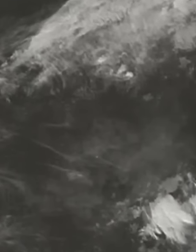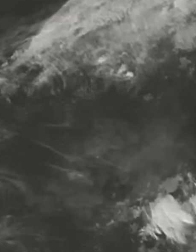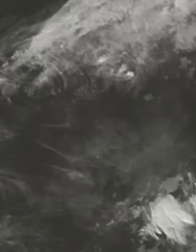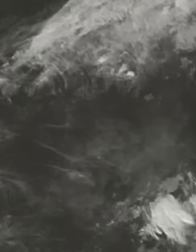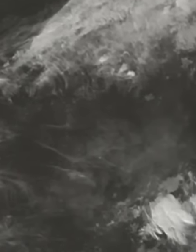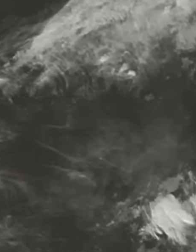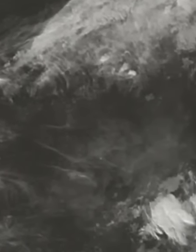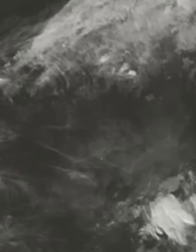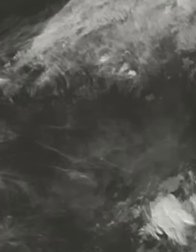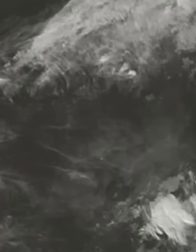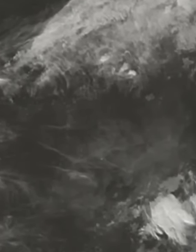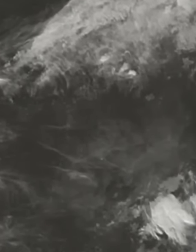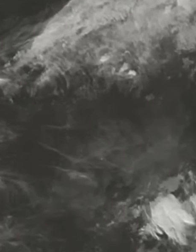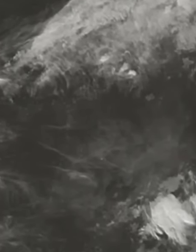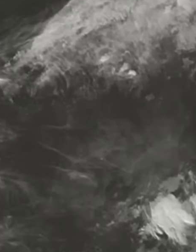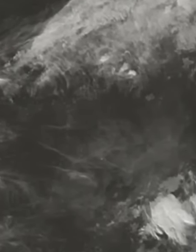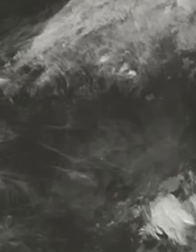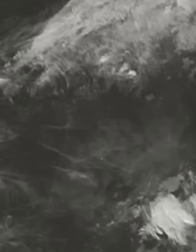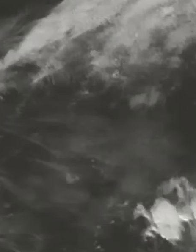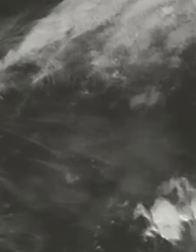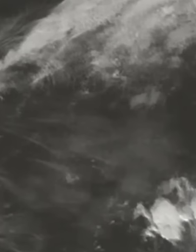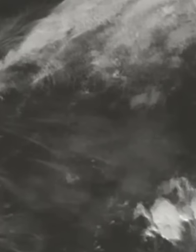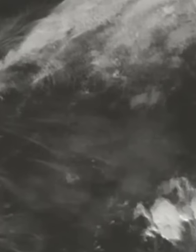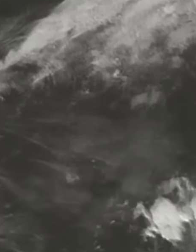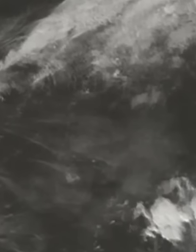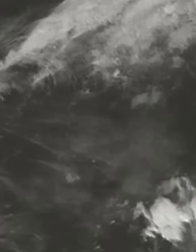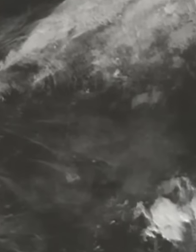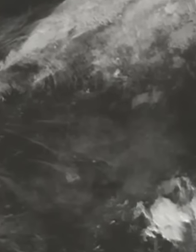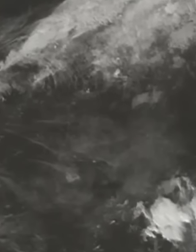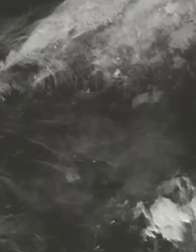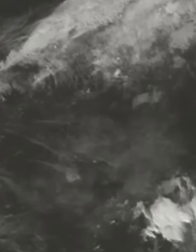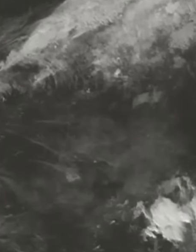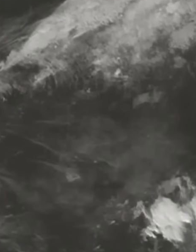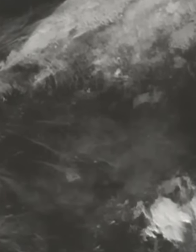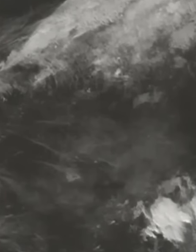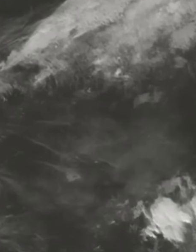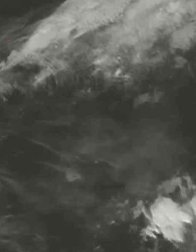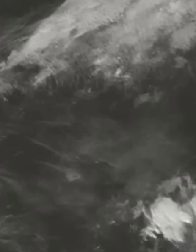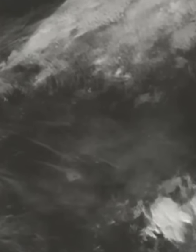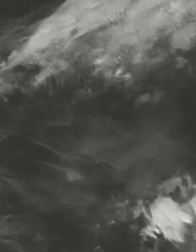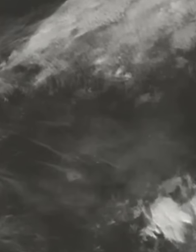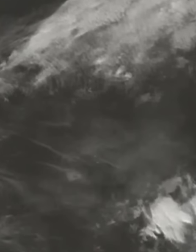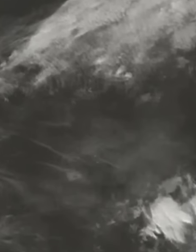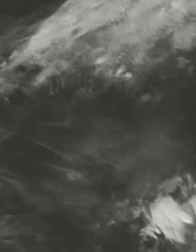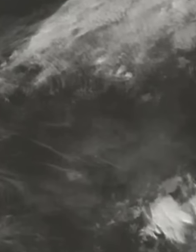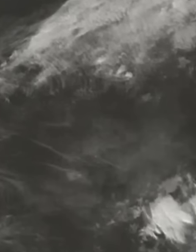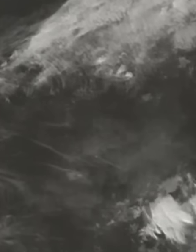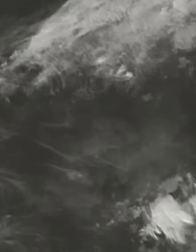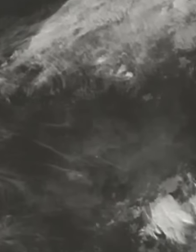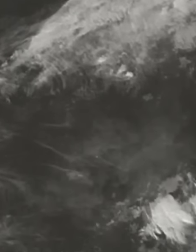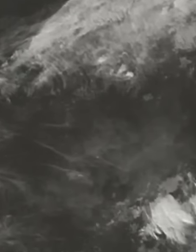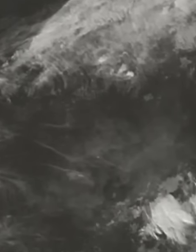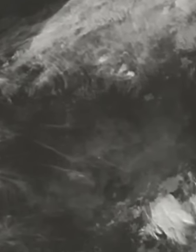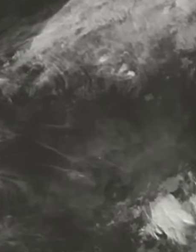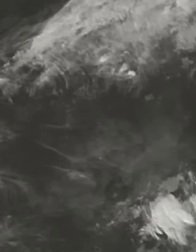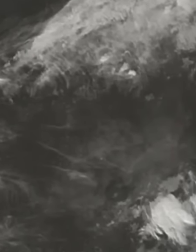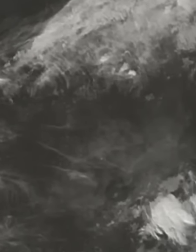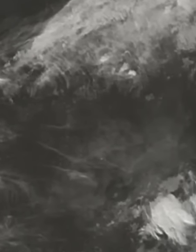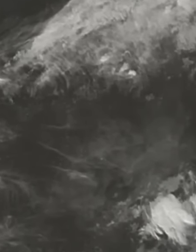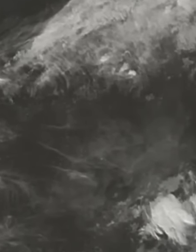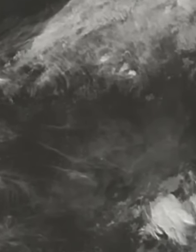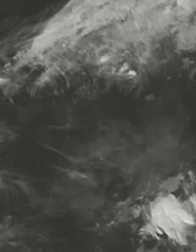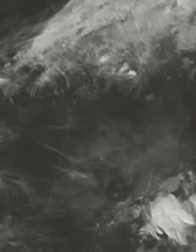here in Barbados. We experienced showers, rain, and thunderstorms during the morning. We had up to 7.4